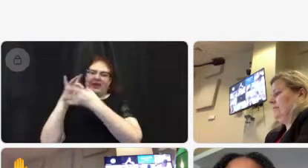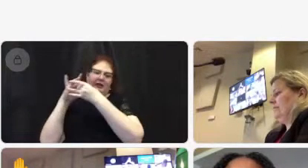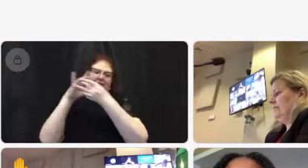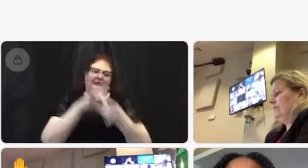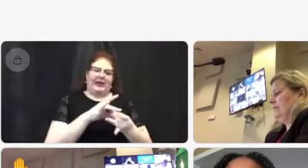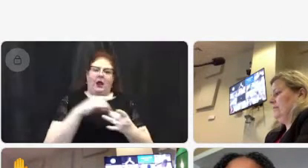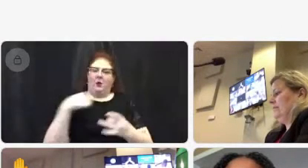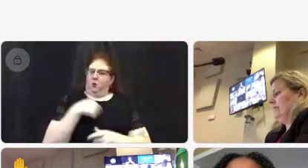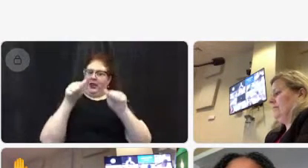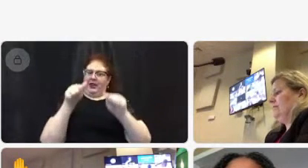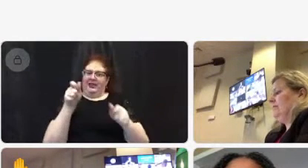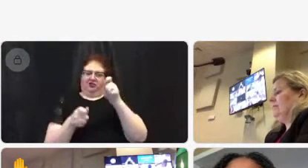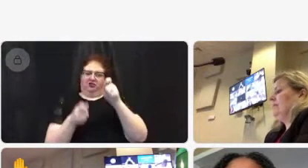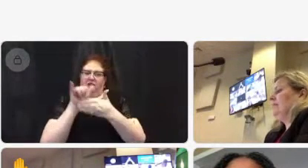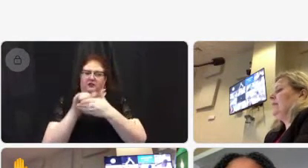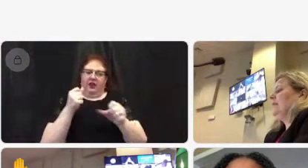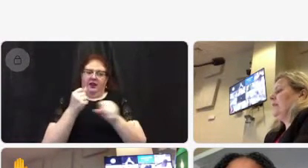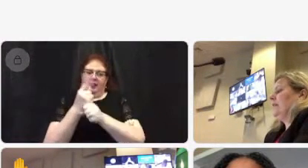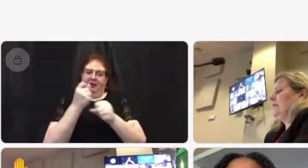budget year? No.